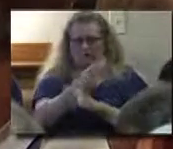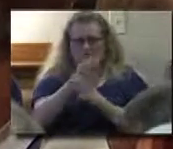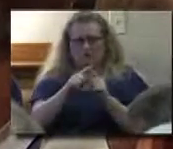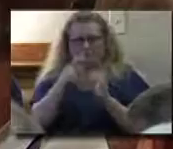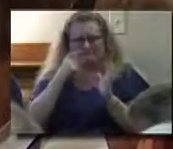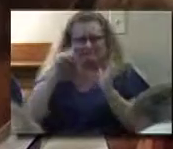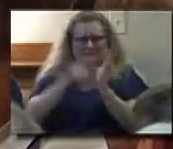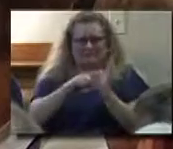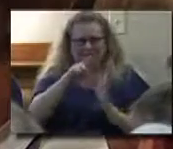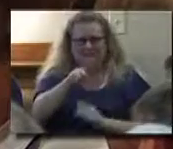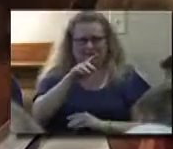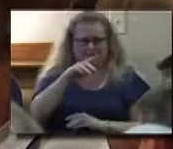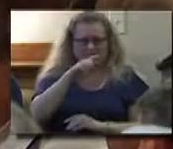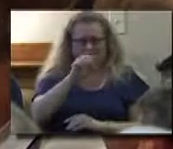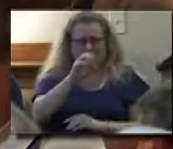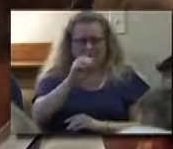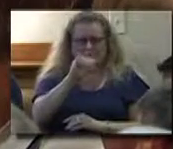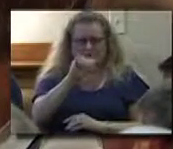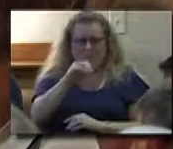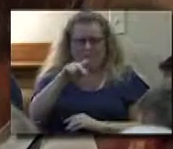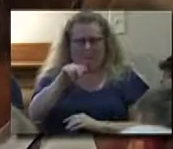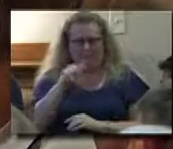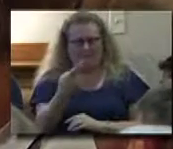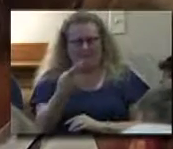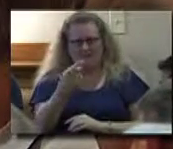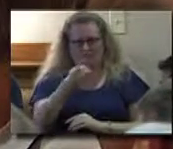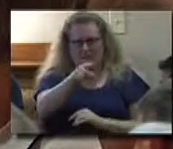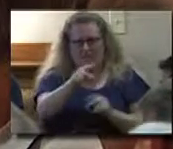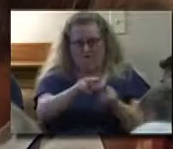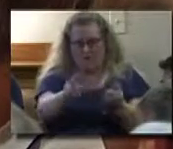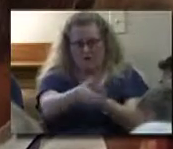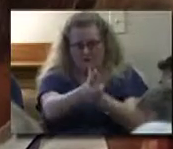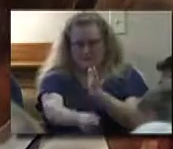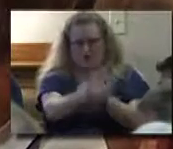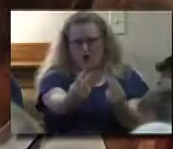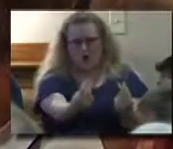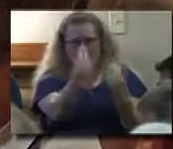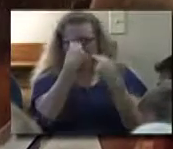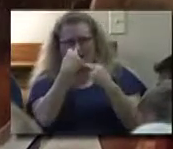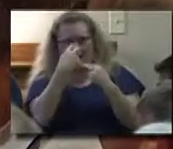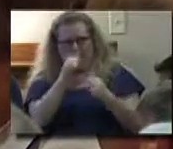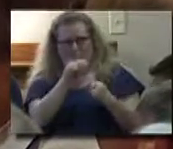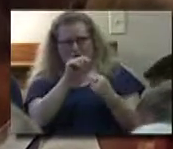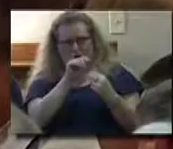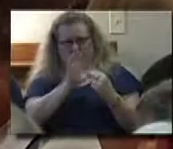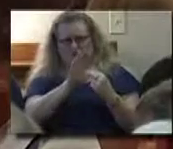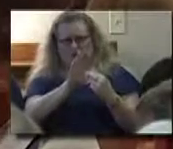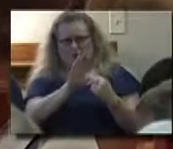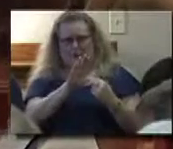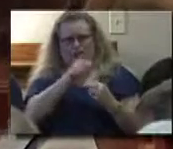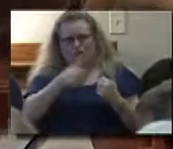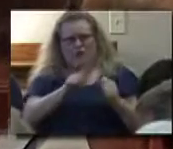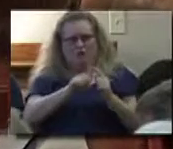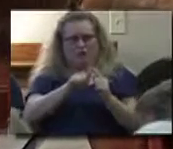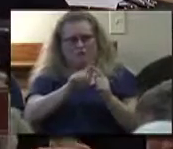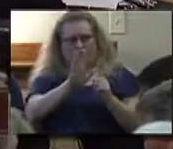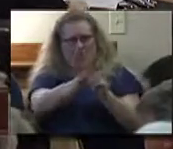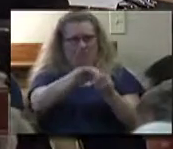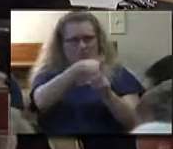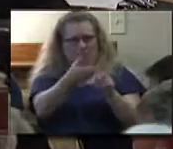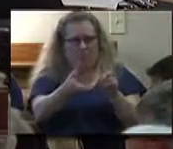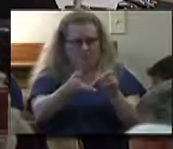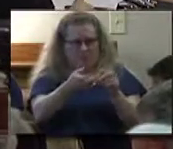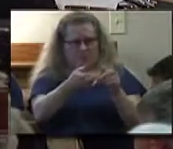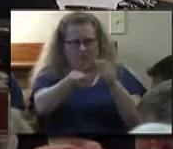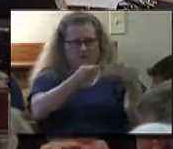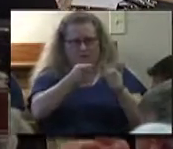and one that is lying. And so they're very good at looking at your body contact, because then they manipulate you. It's absolutely that